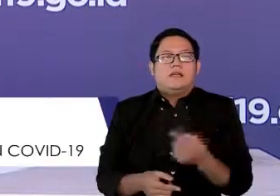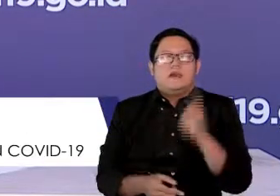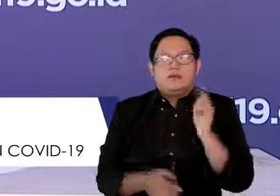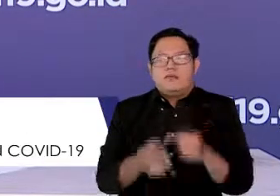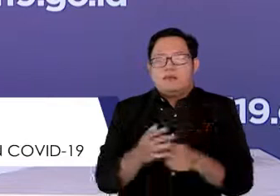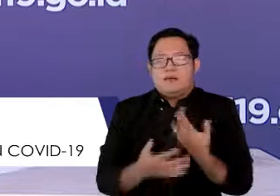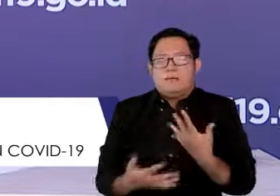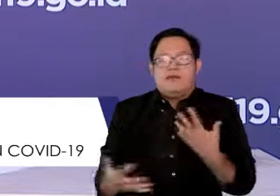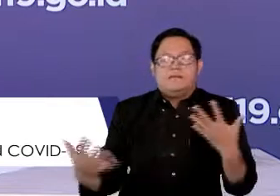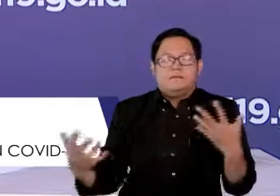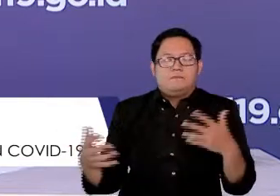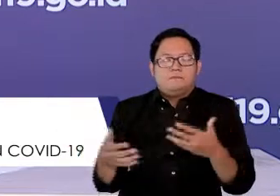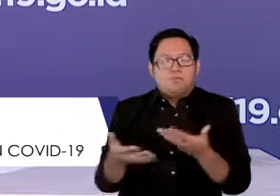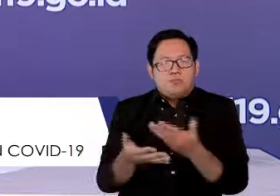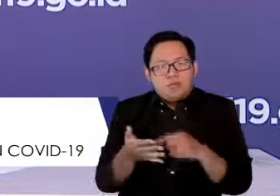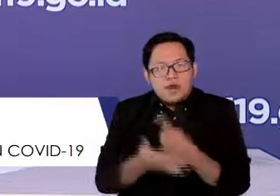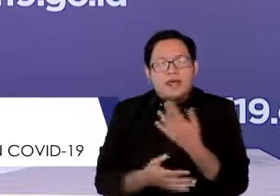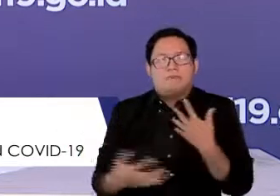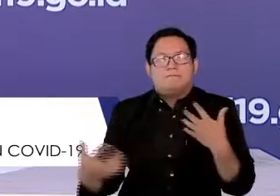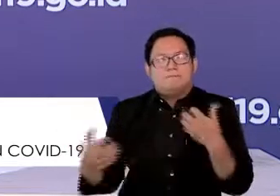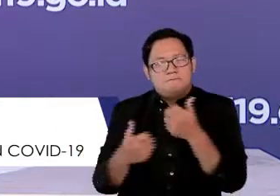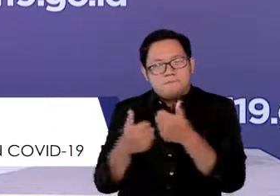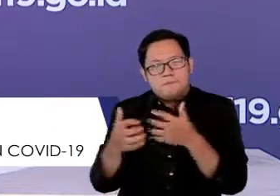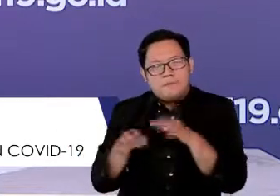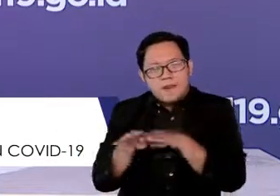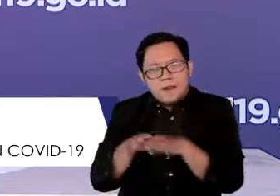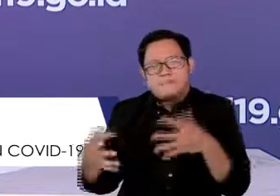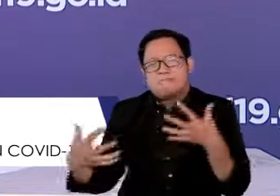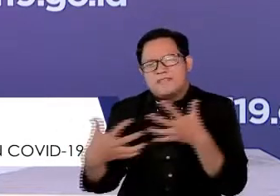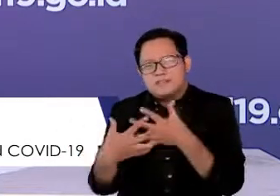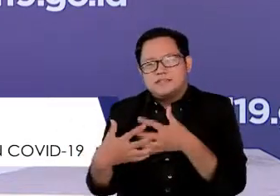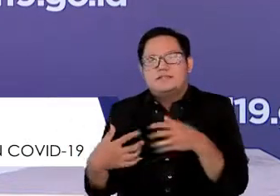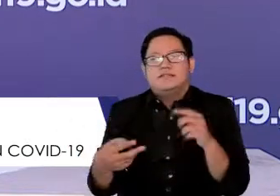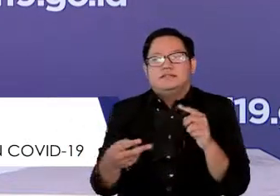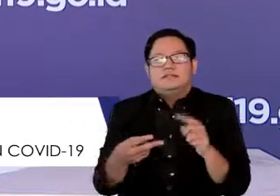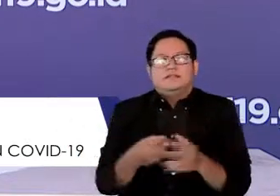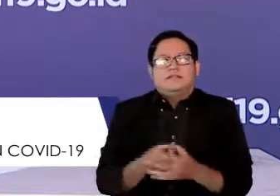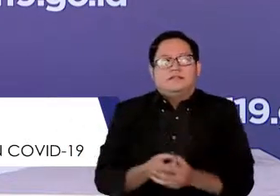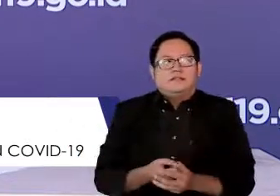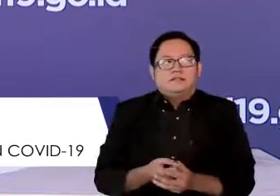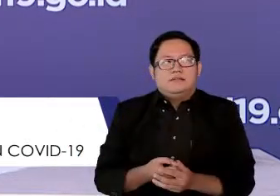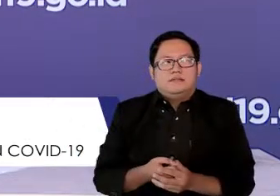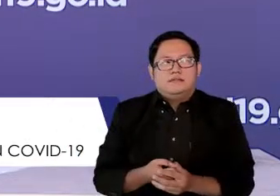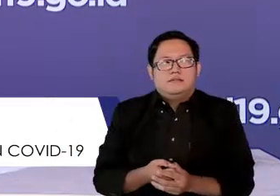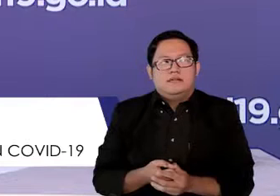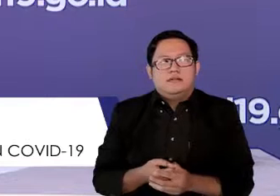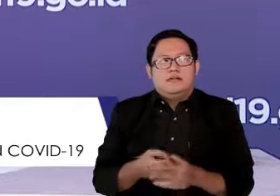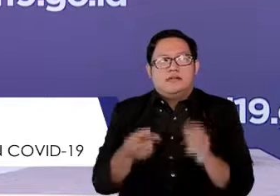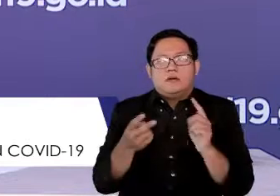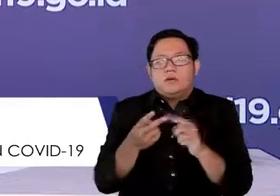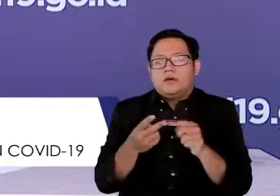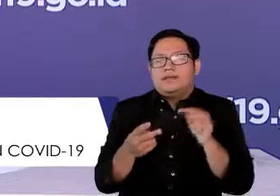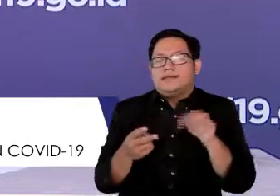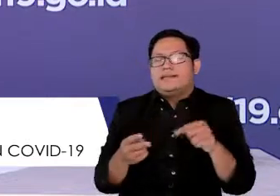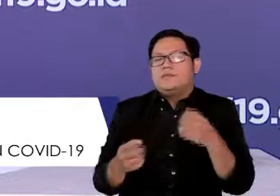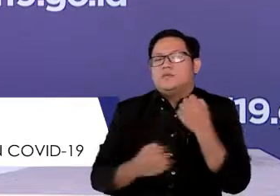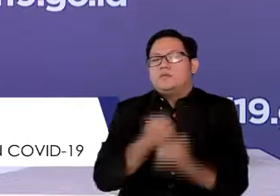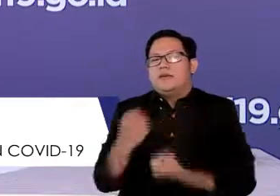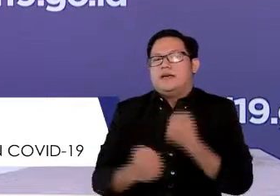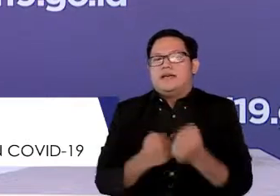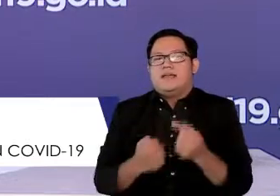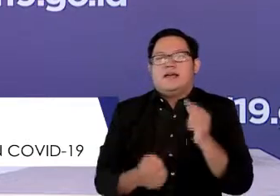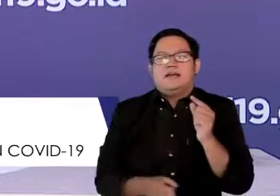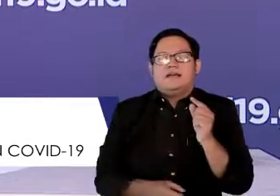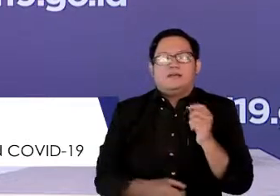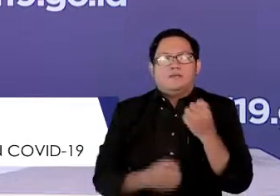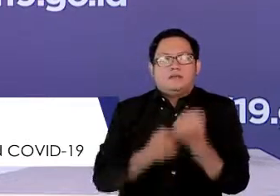updates if needed according to the real data on the field. Second, it was a comprehensive effort, meaning that all